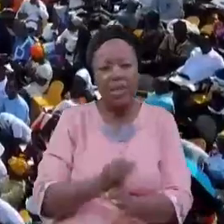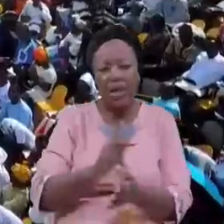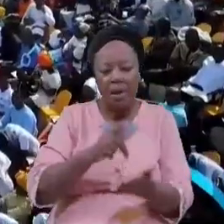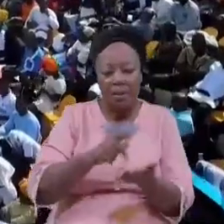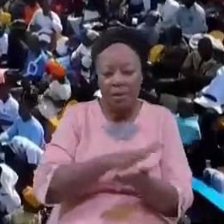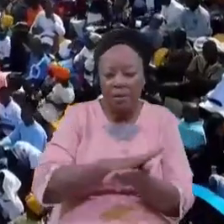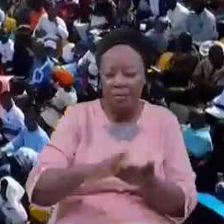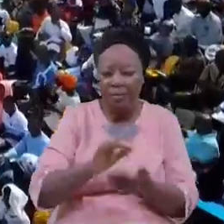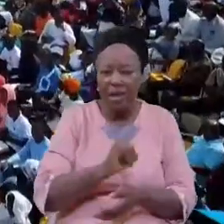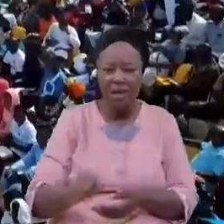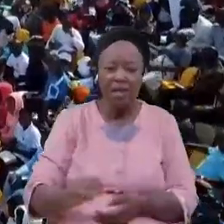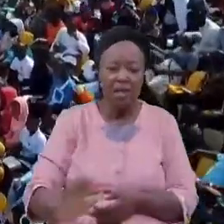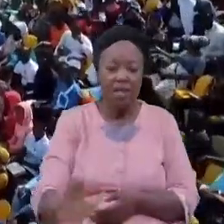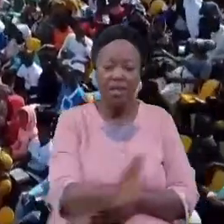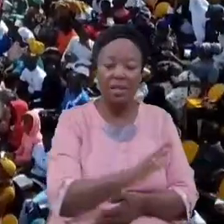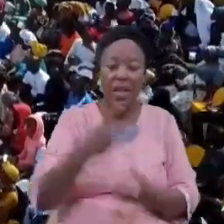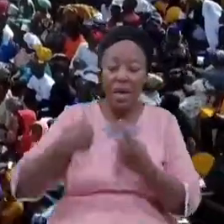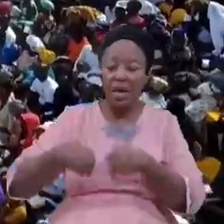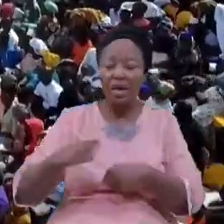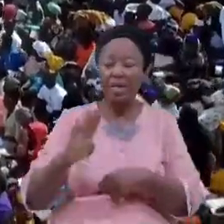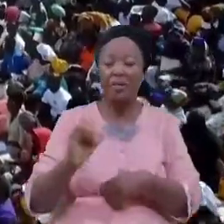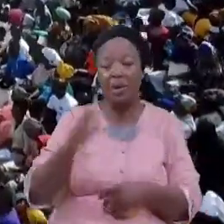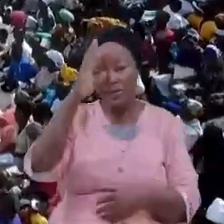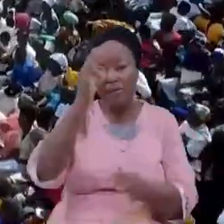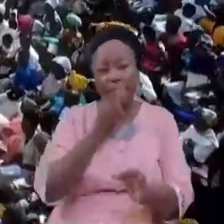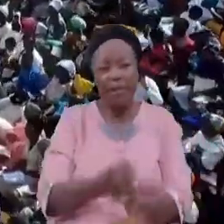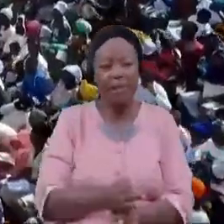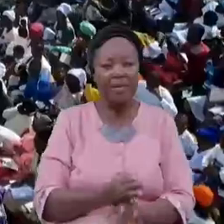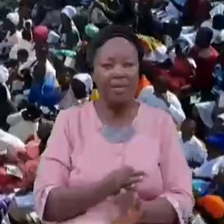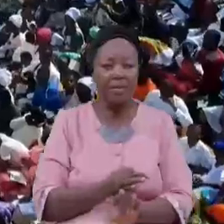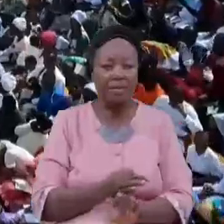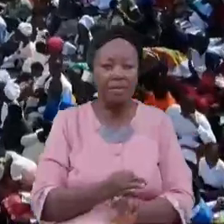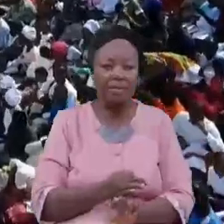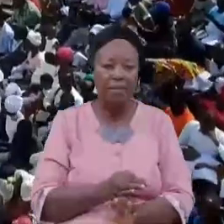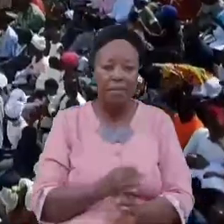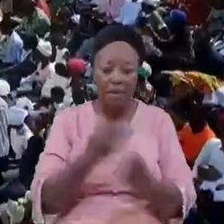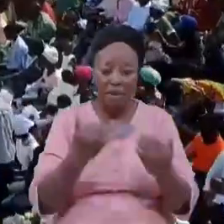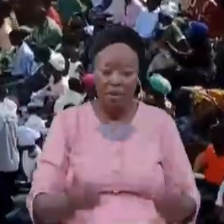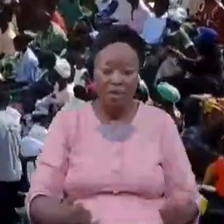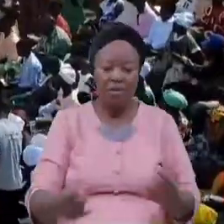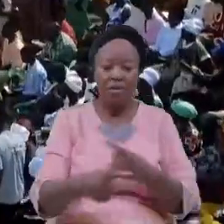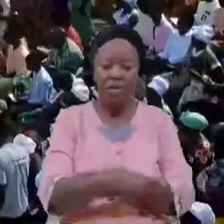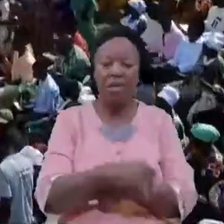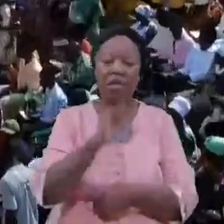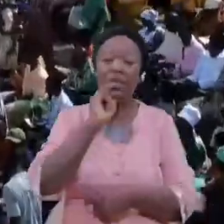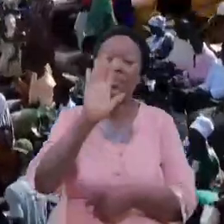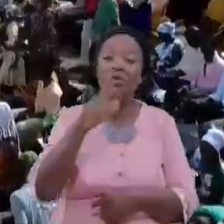their hearts by faith. Ayant purifié leur cœur par la foi. Today is your day. Aujourd'hui c'est ton jour. Why